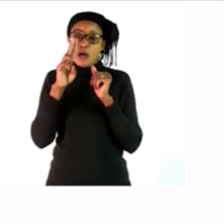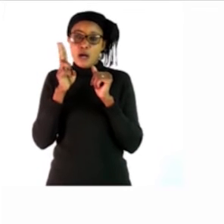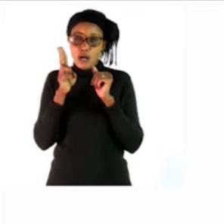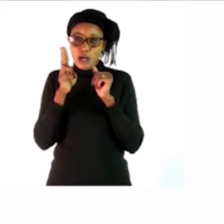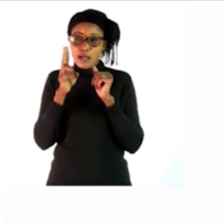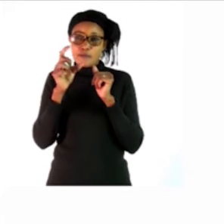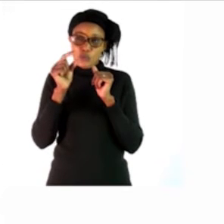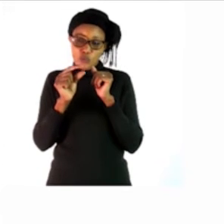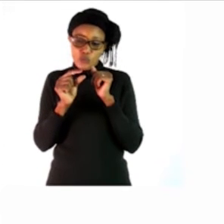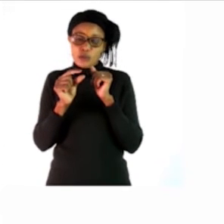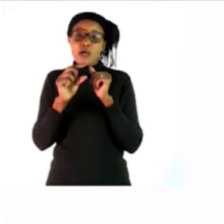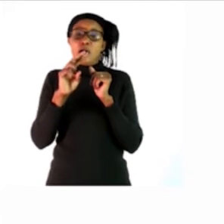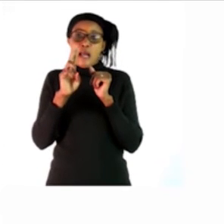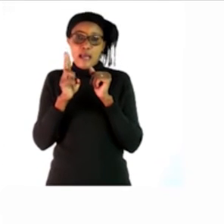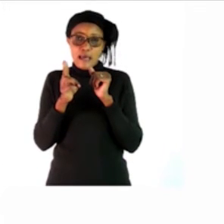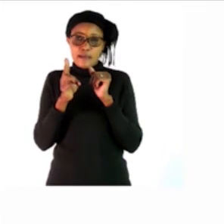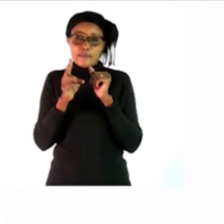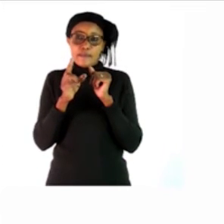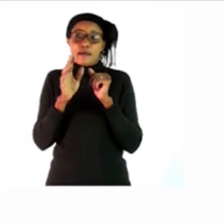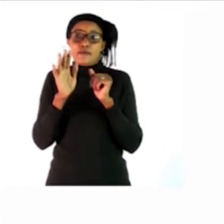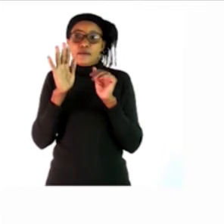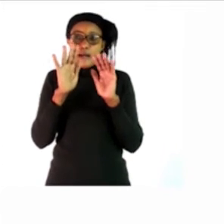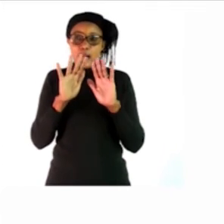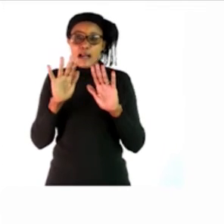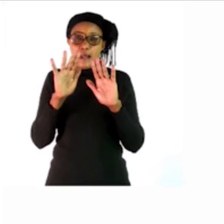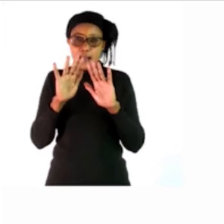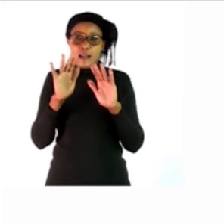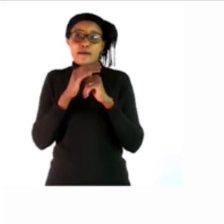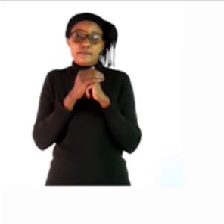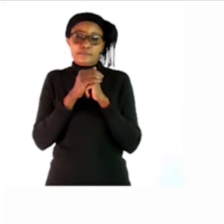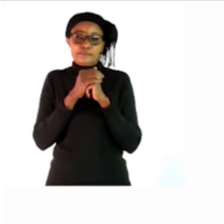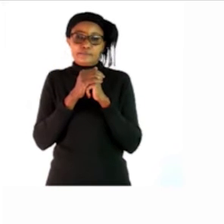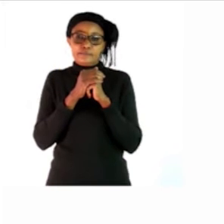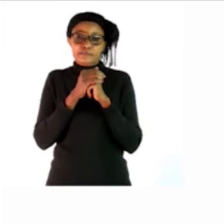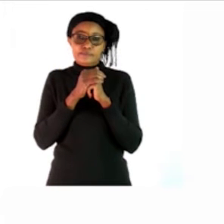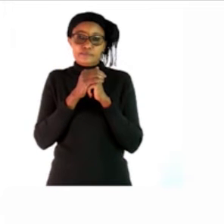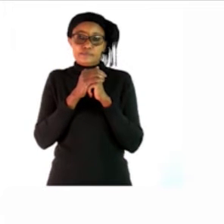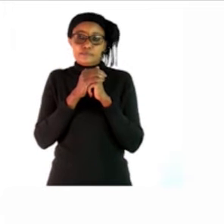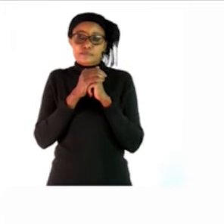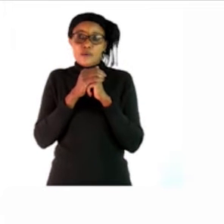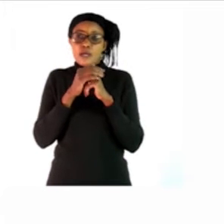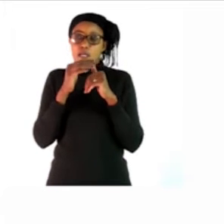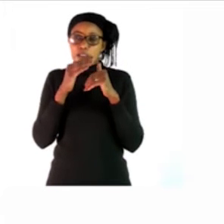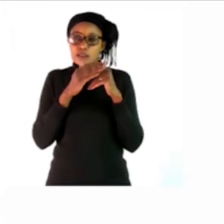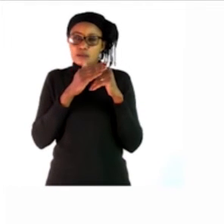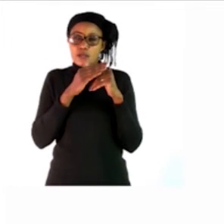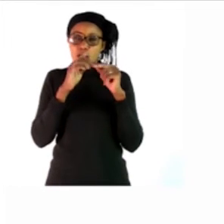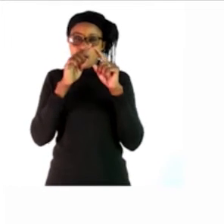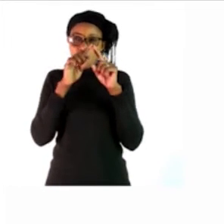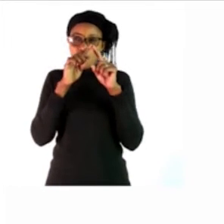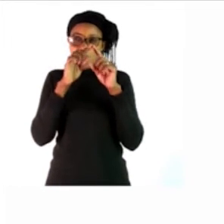letter H. You must color them in. Next to the letter H, there's a picture of a